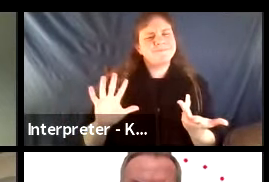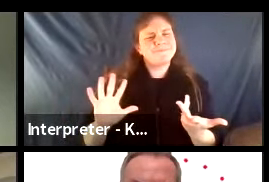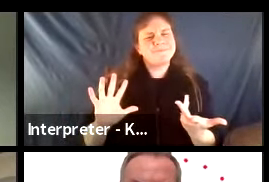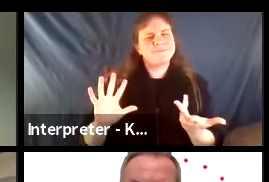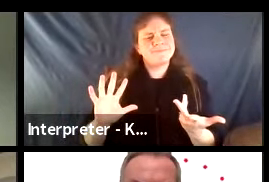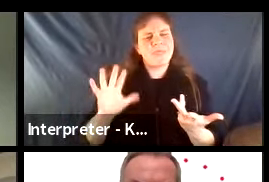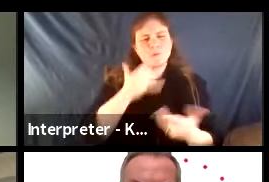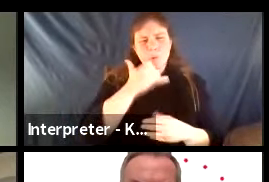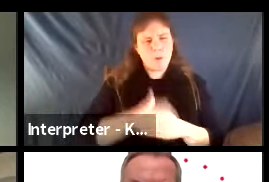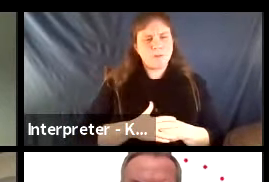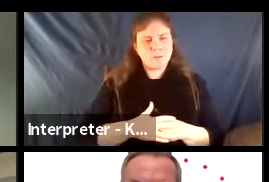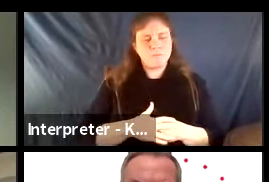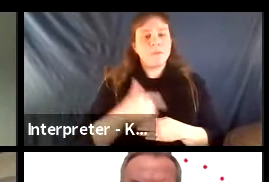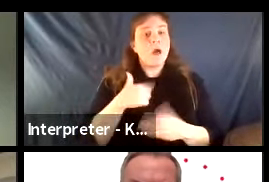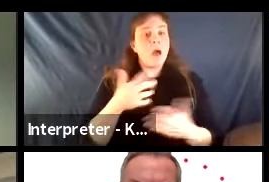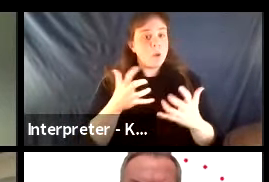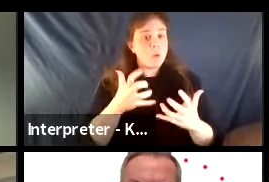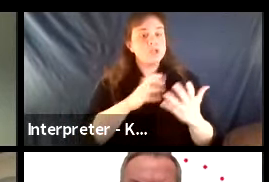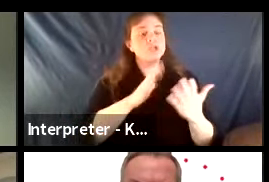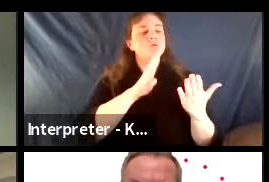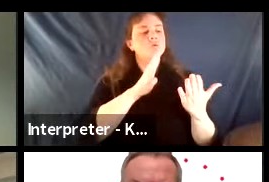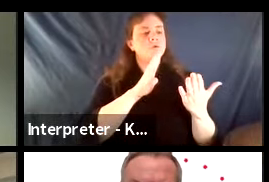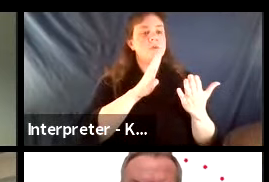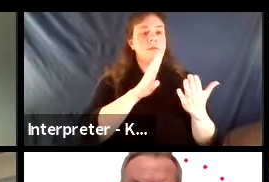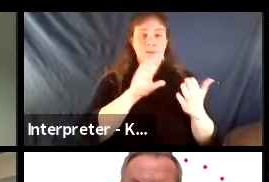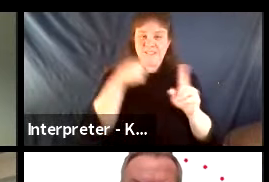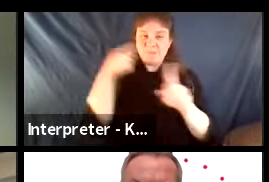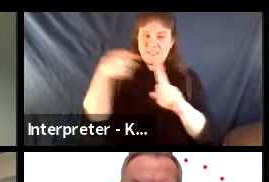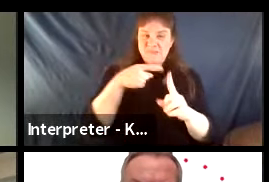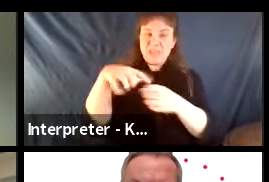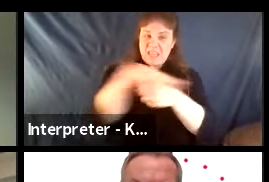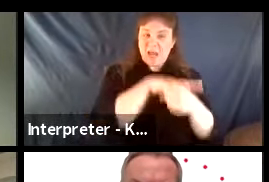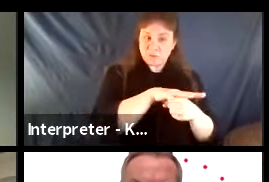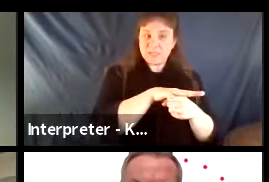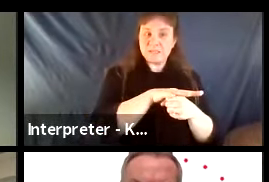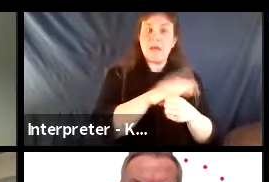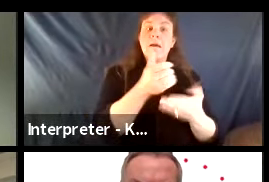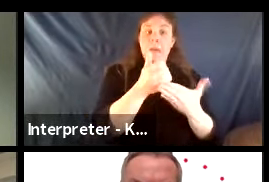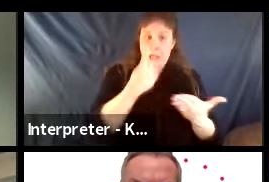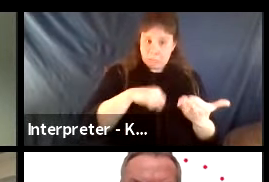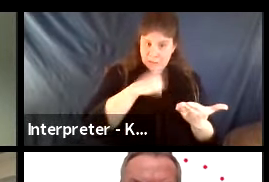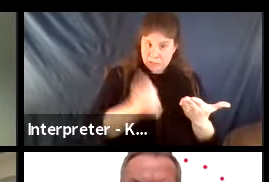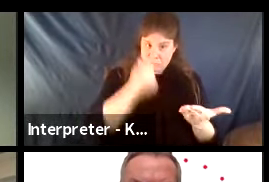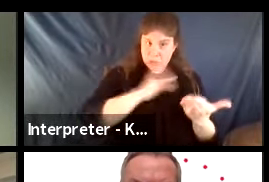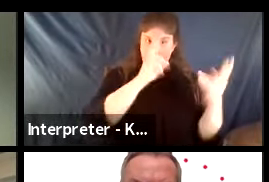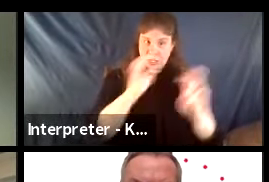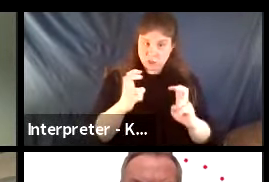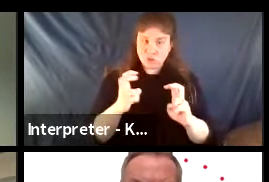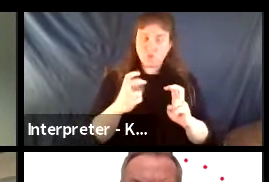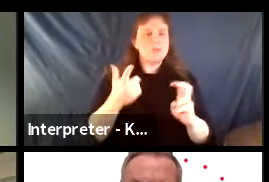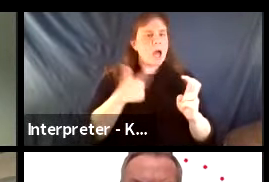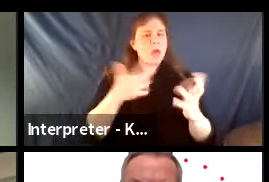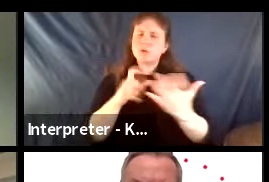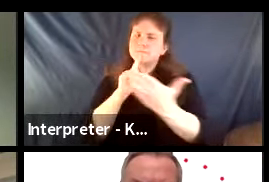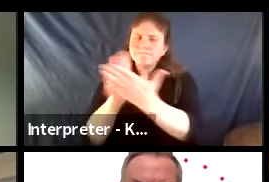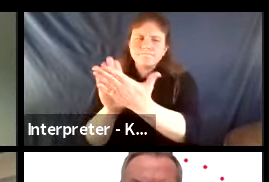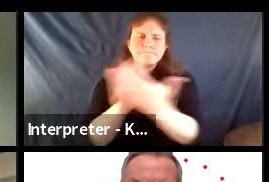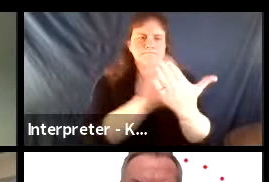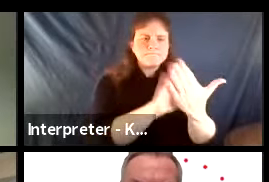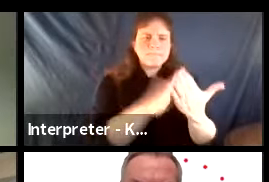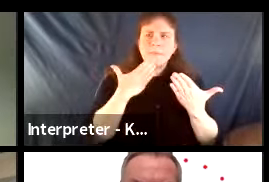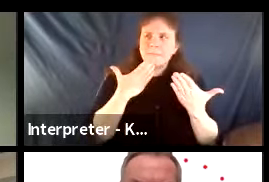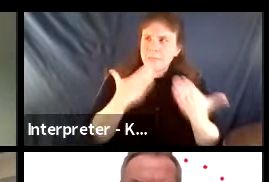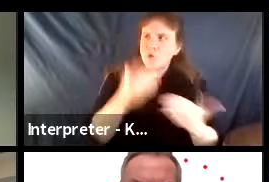counties that understand our issues and are actually prioritizing people with disabilities and understand